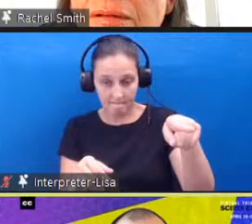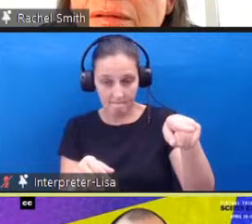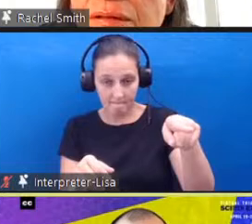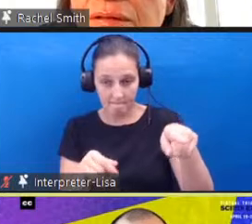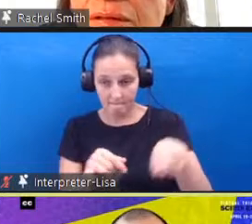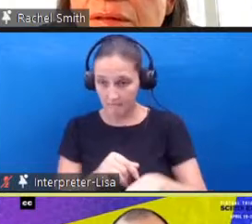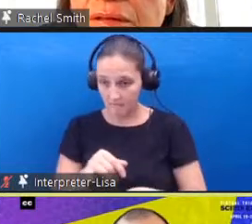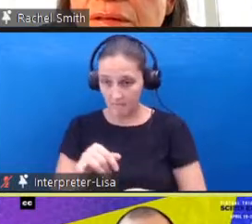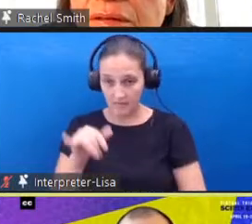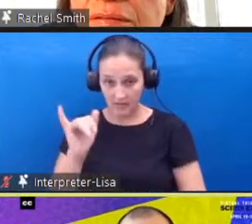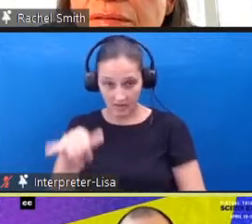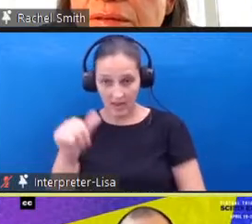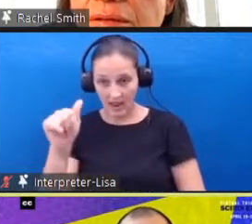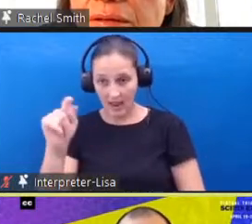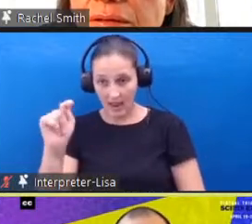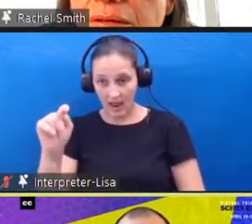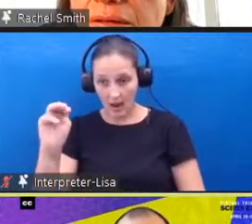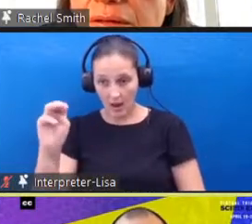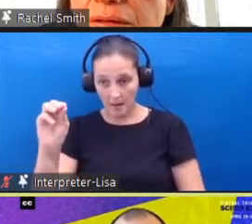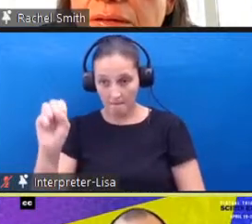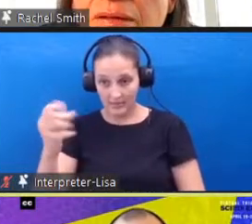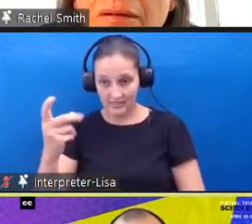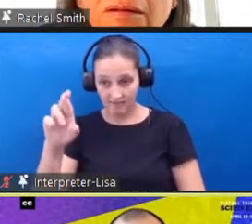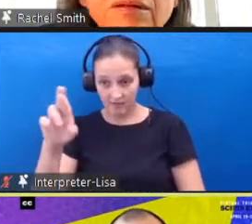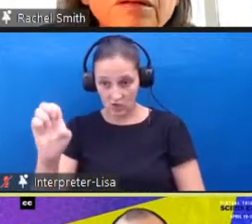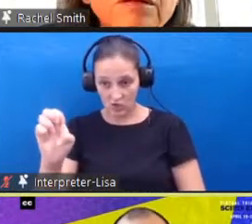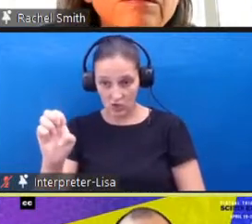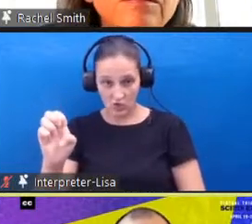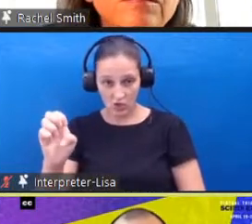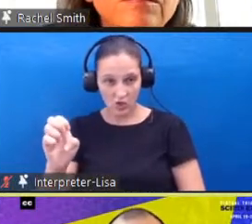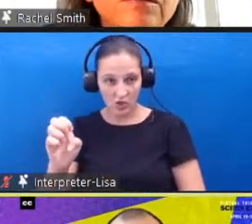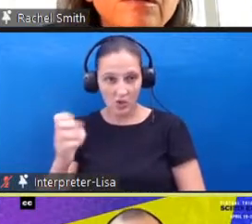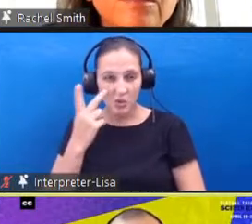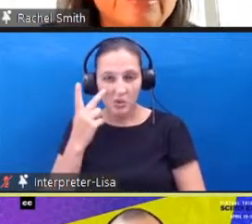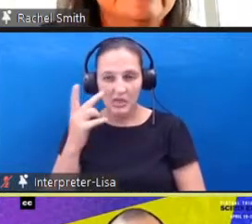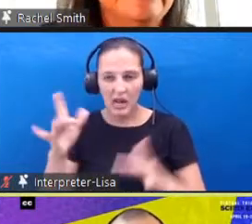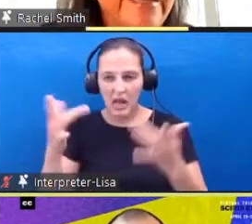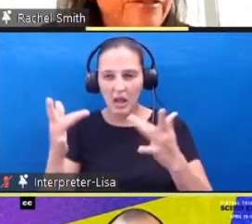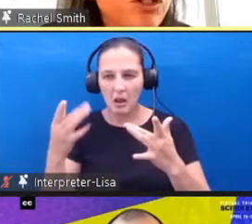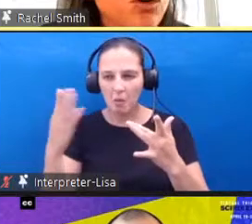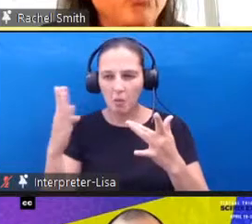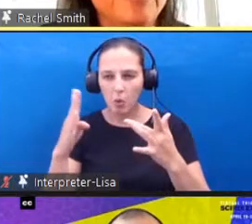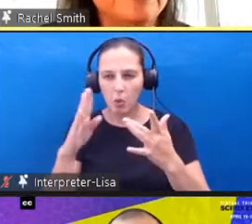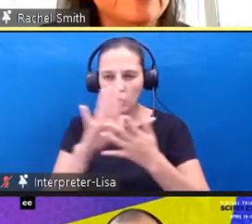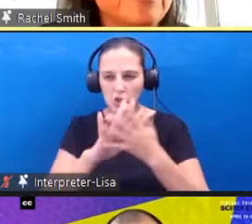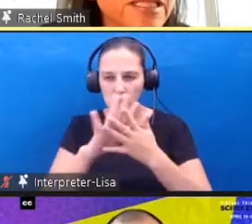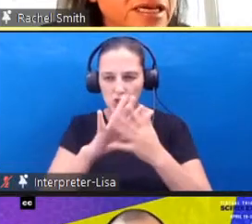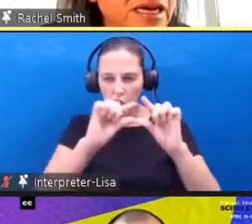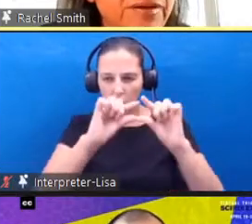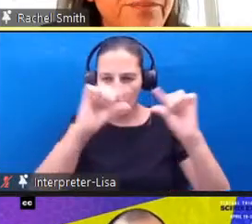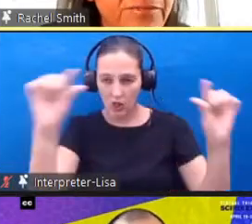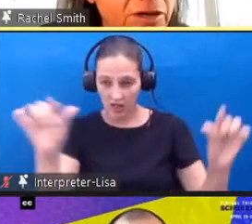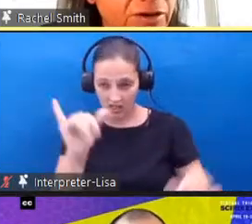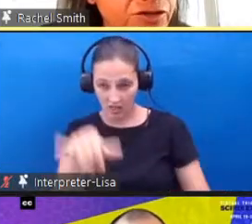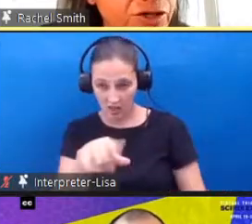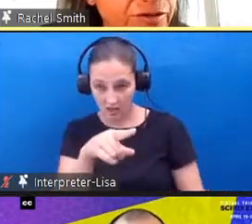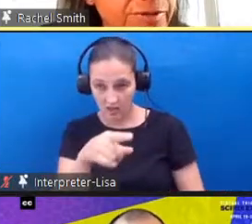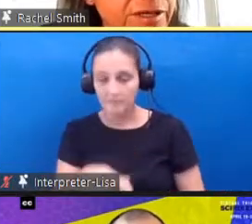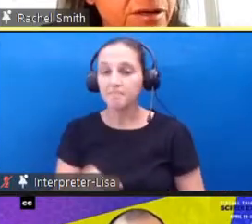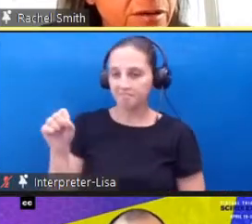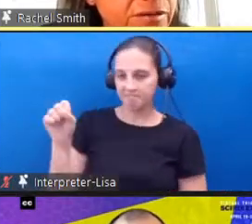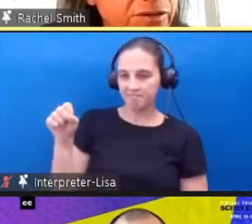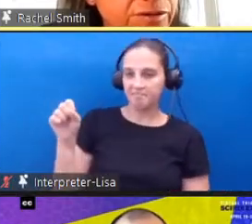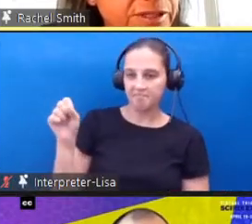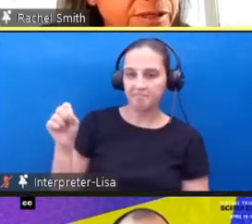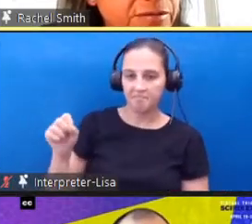that the atmosphere that's kind of the hazy stuff at the very edge of Earth? Yeah, so this here, I'll say, let